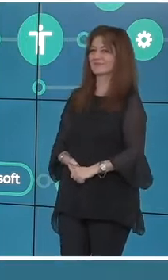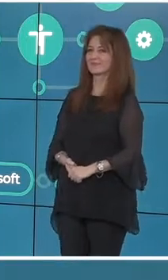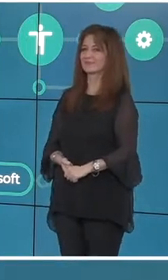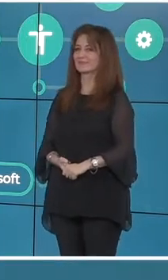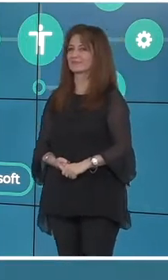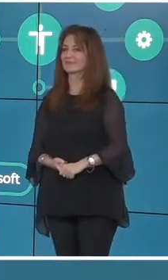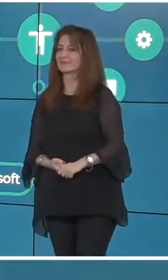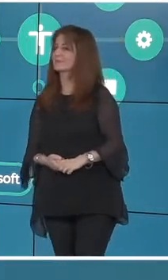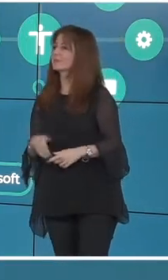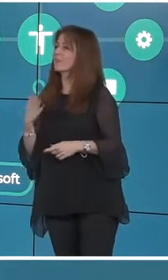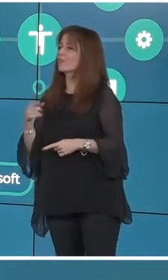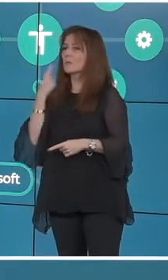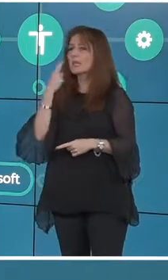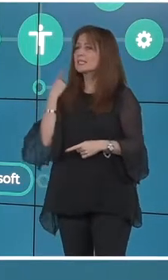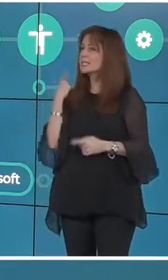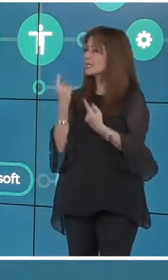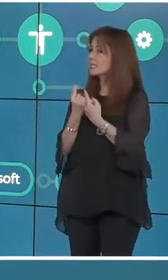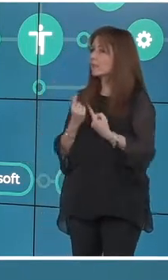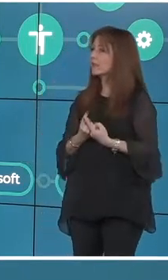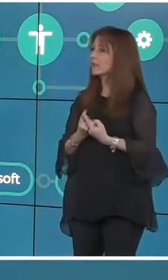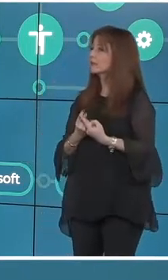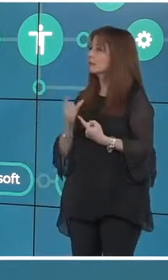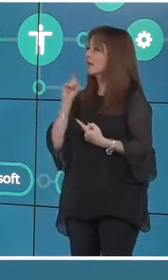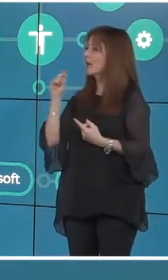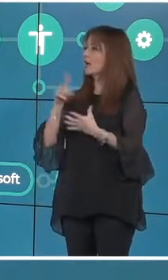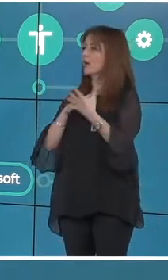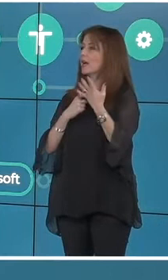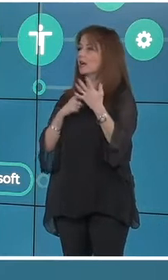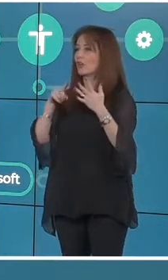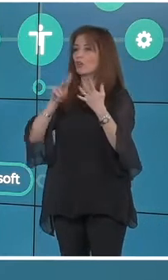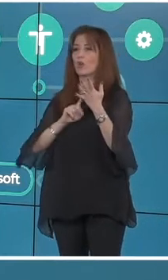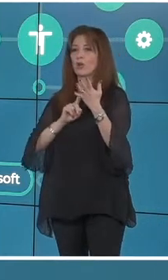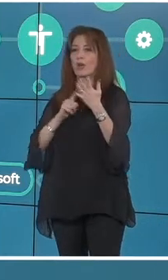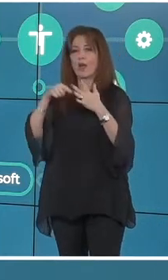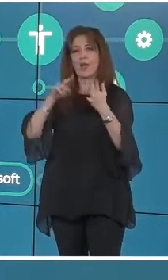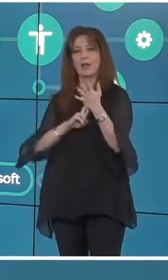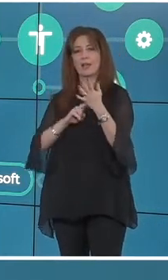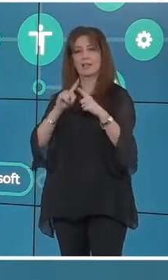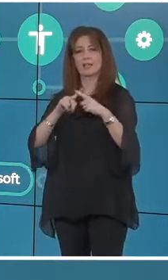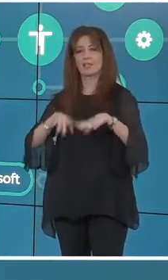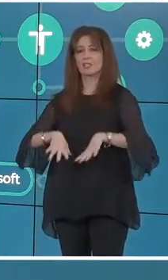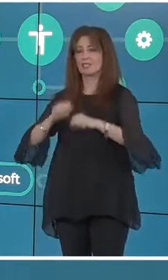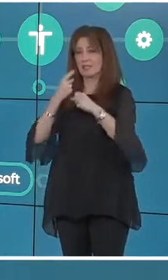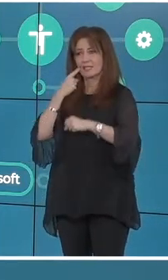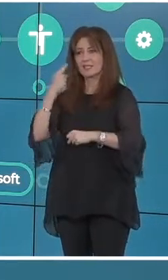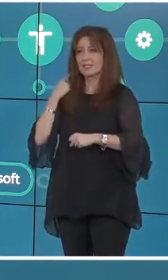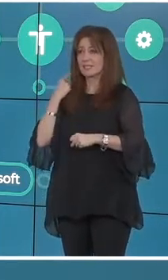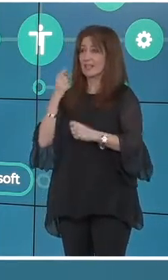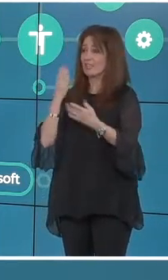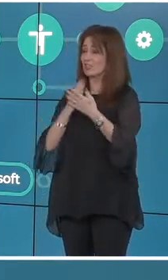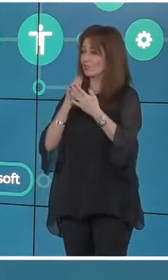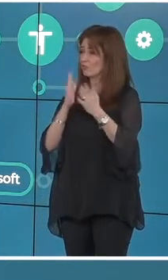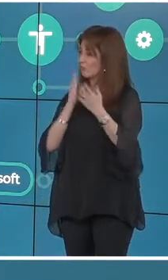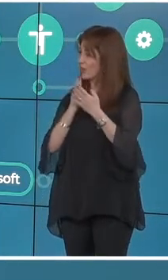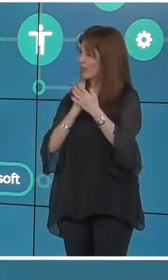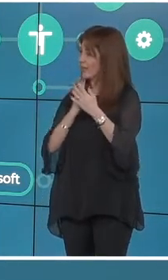Something from yesterday. Something from yesterday. I thought Caroline kicked it off really great, and she was saying it was we're at this tipping point almost, point of